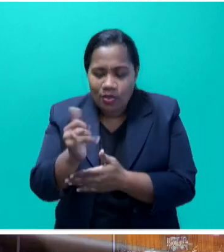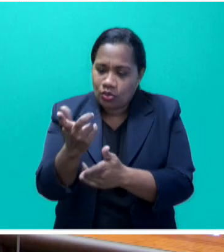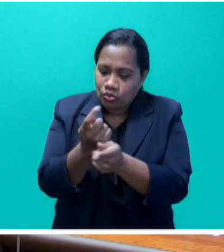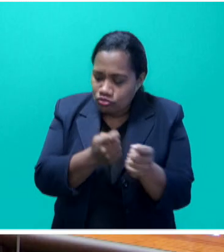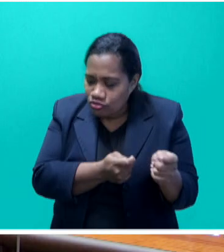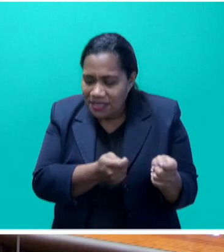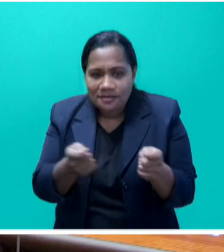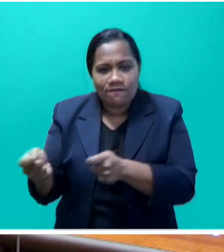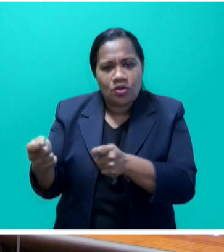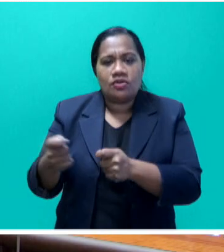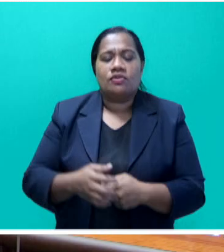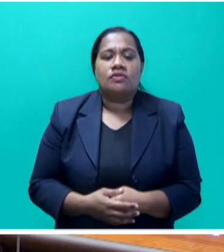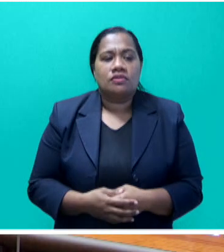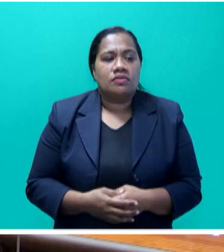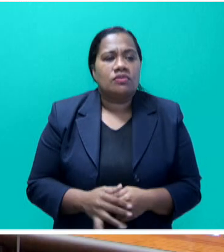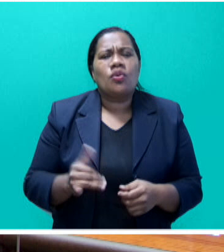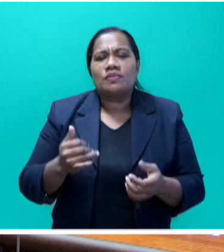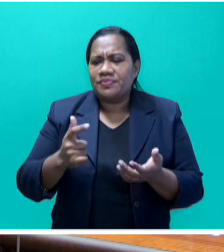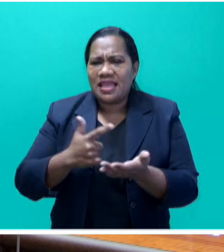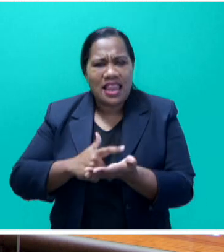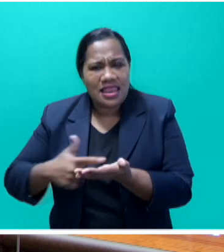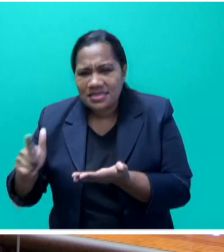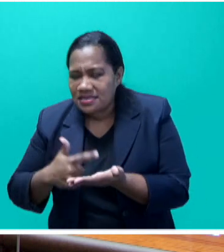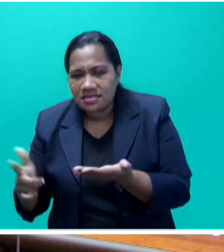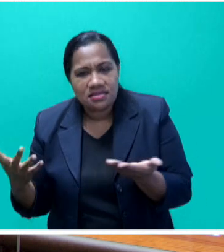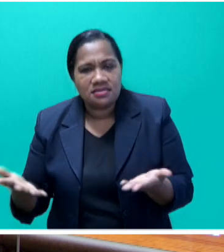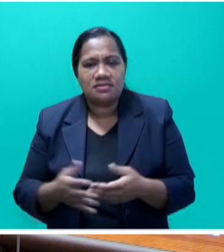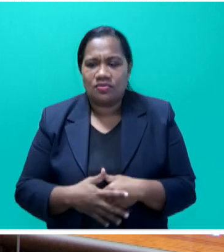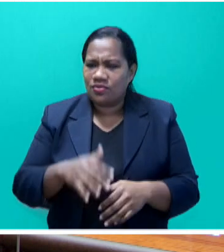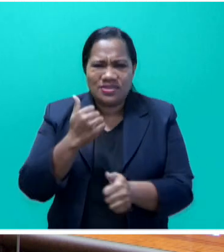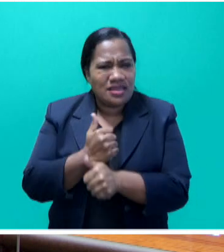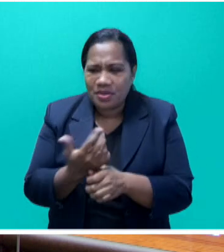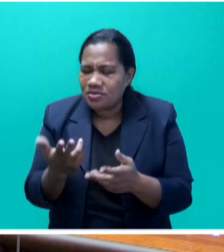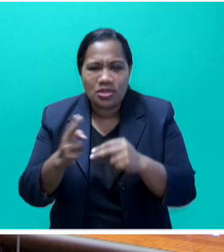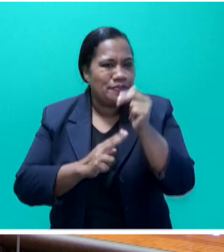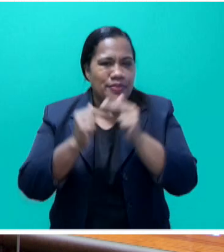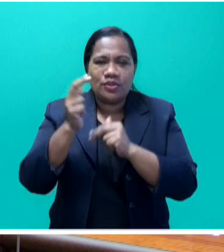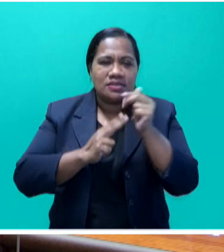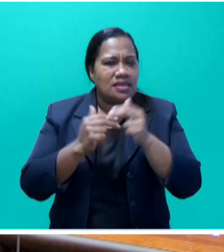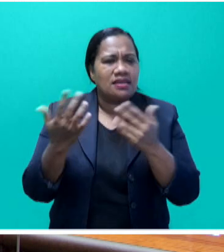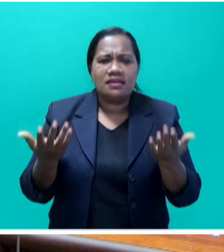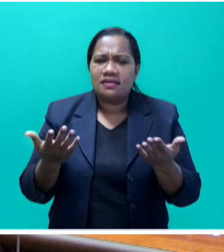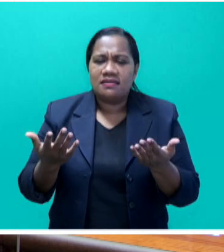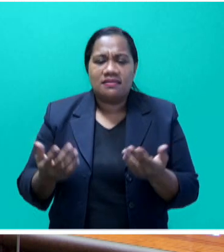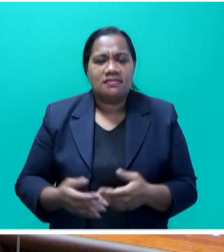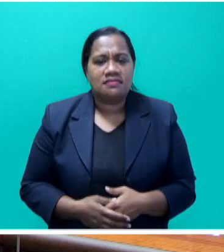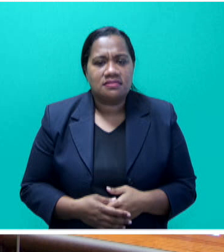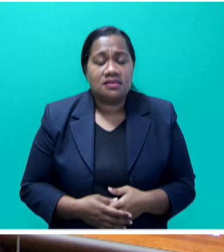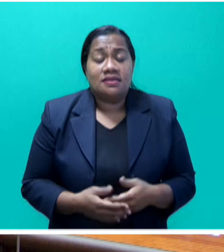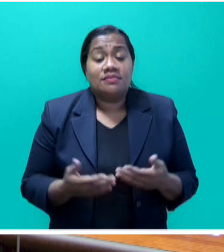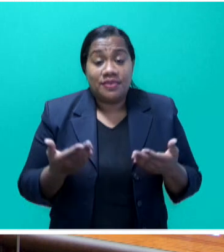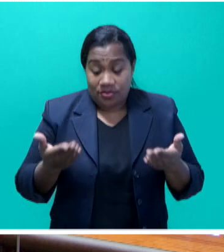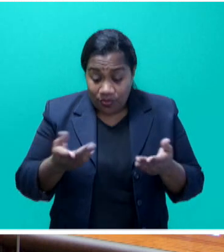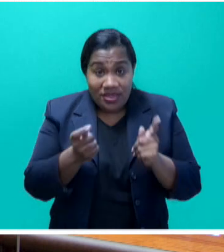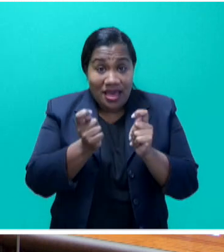subleasing, such as assignment, such as subletting, such as building, rezoning, and so forth. However, with these